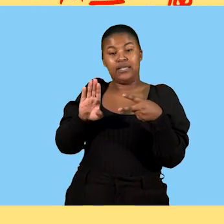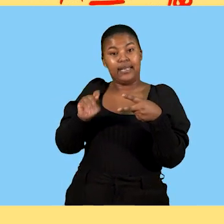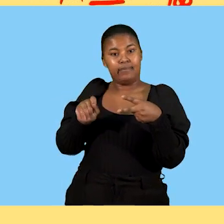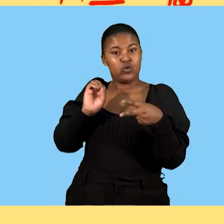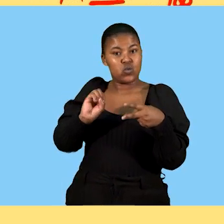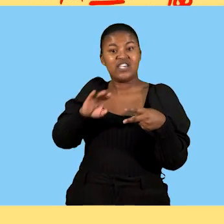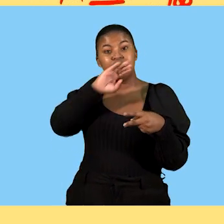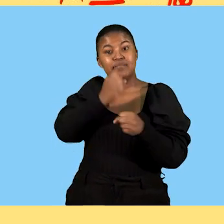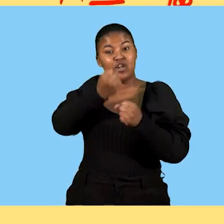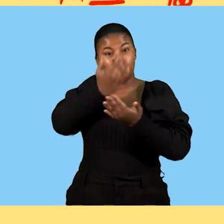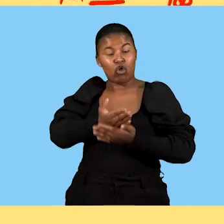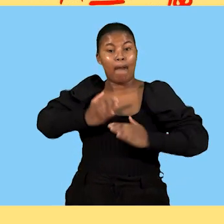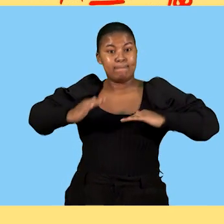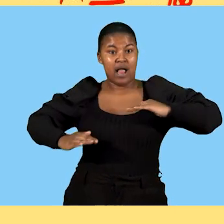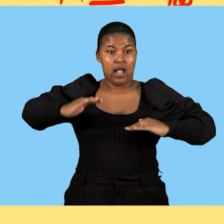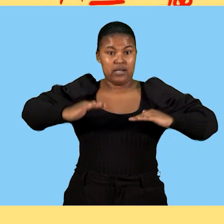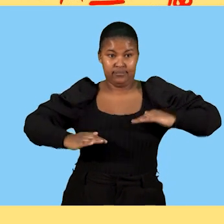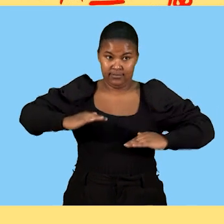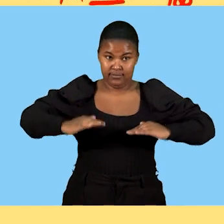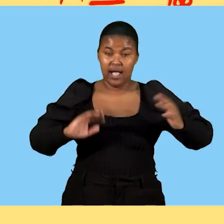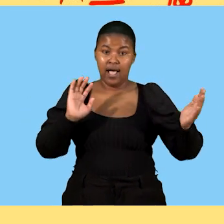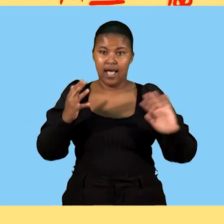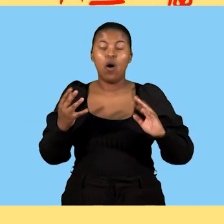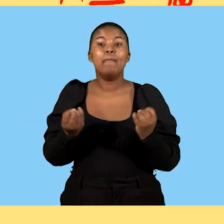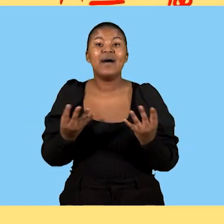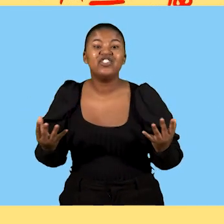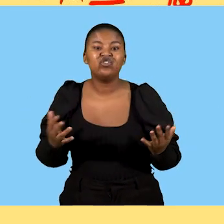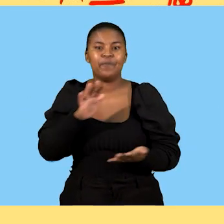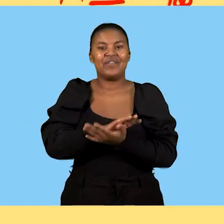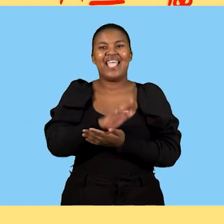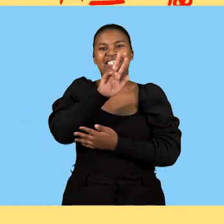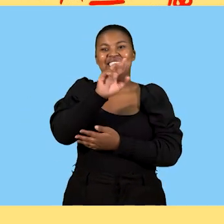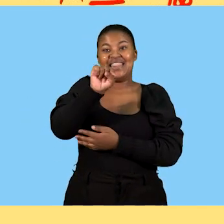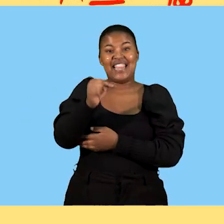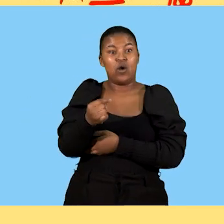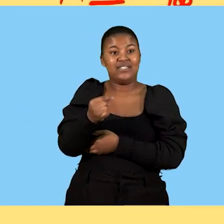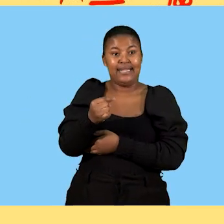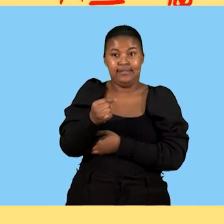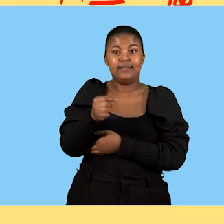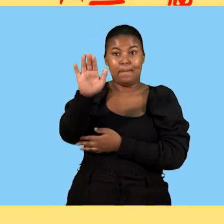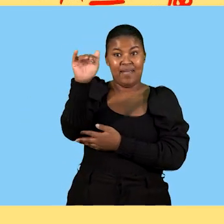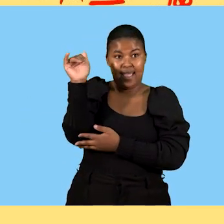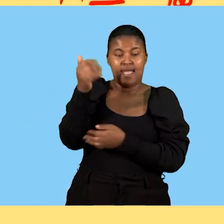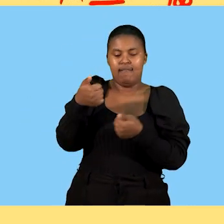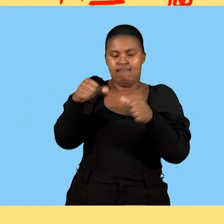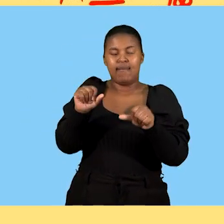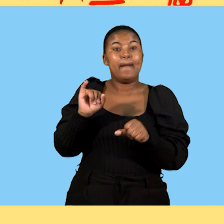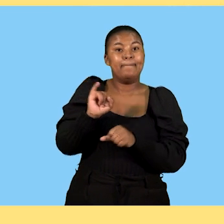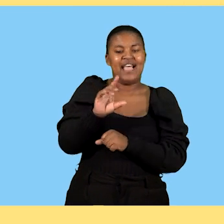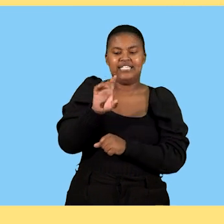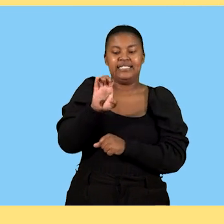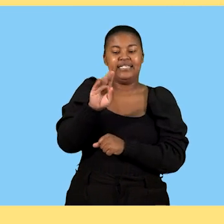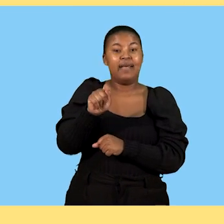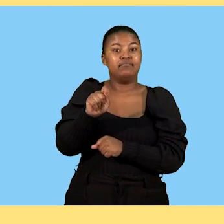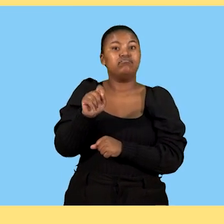debts. So our balances, remember, for the bank it's 18,000 and bad debts it's 800. Let